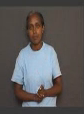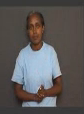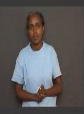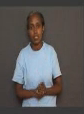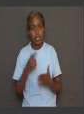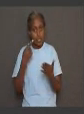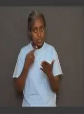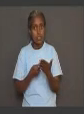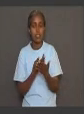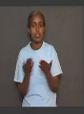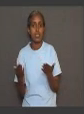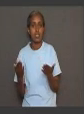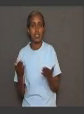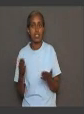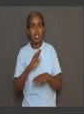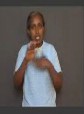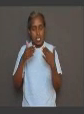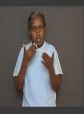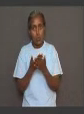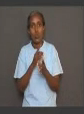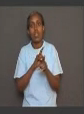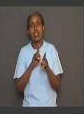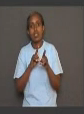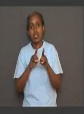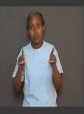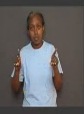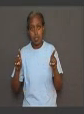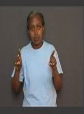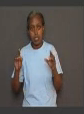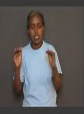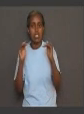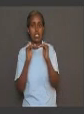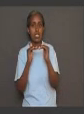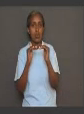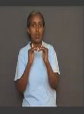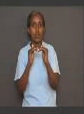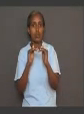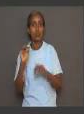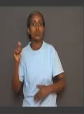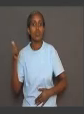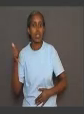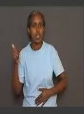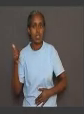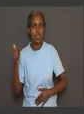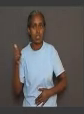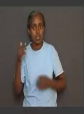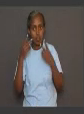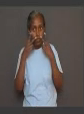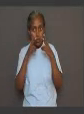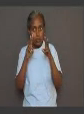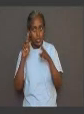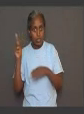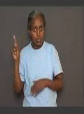In this case, the total displacement is equal to 10, as you can see